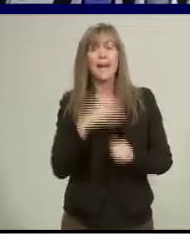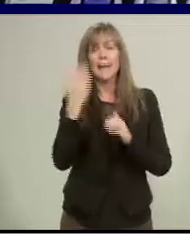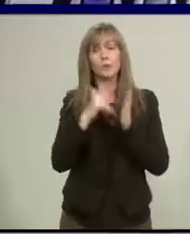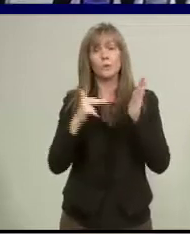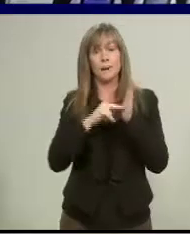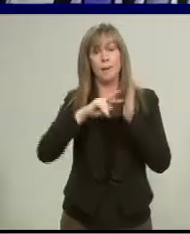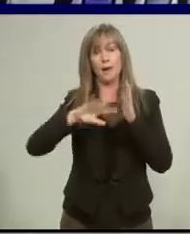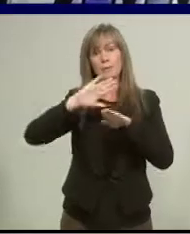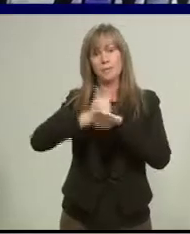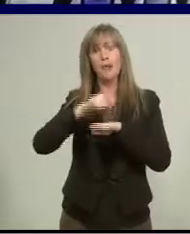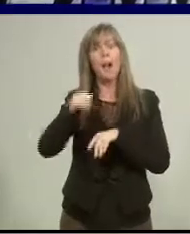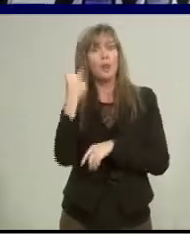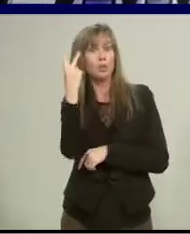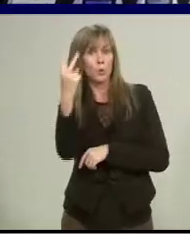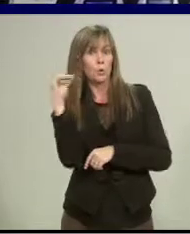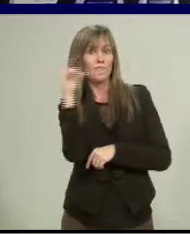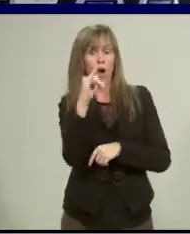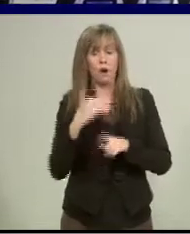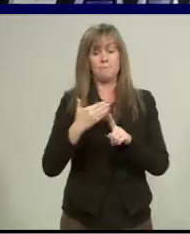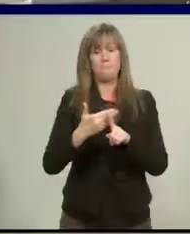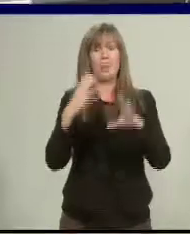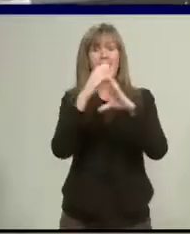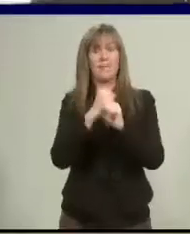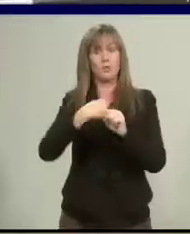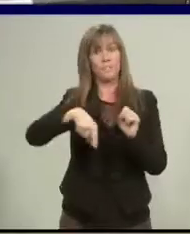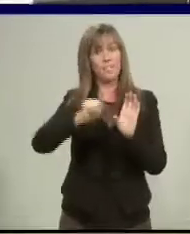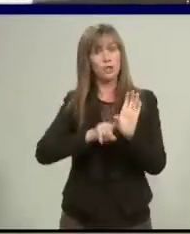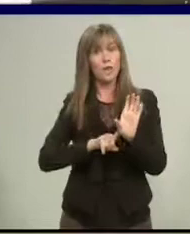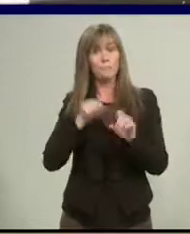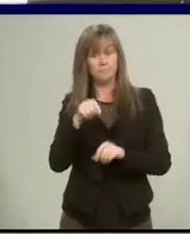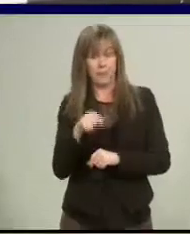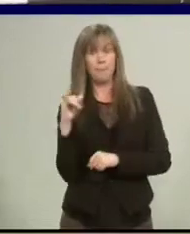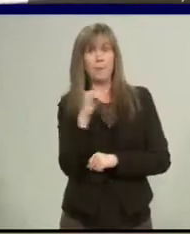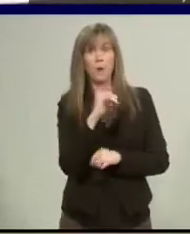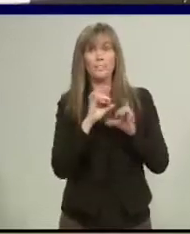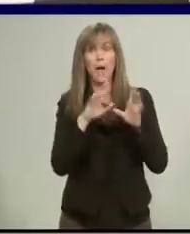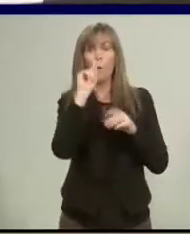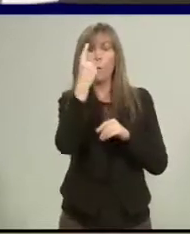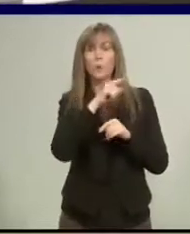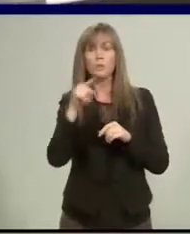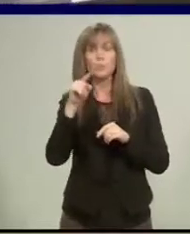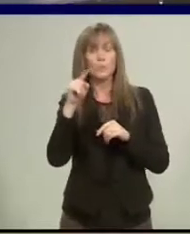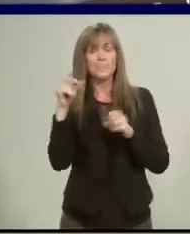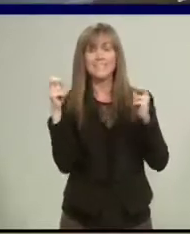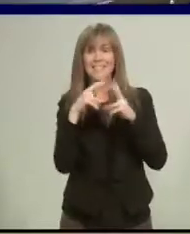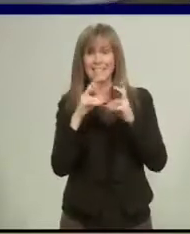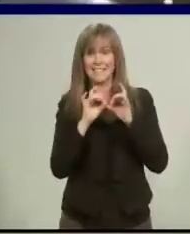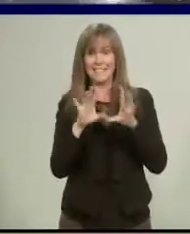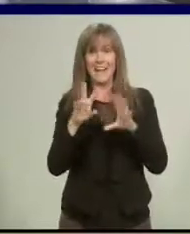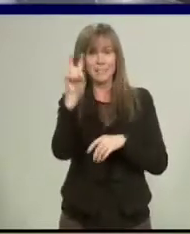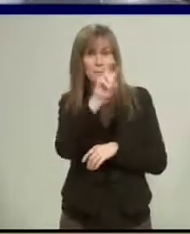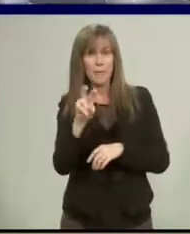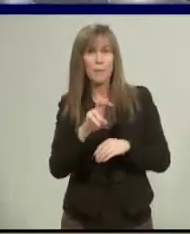another 2 up in the sky flying by the end of the year. The plane will begin flying from Auckland to Sydney in September and then